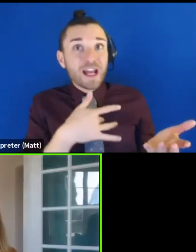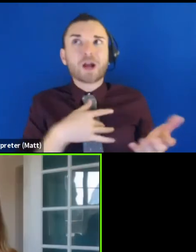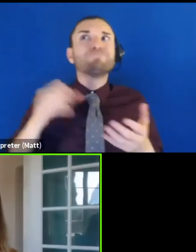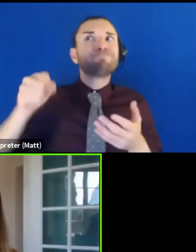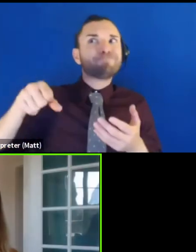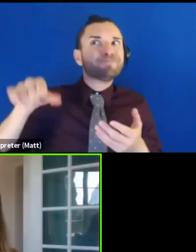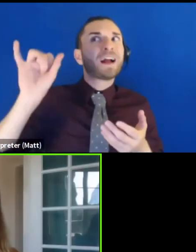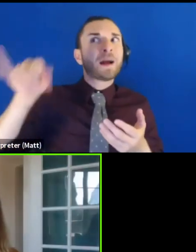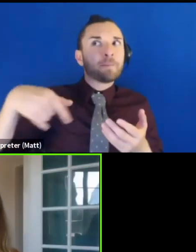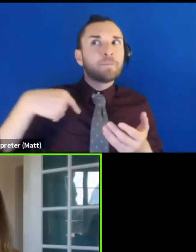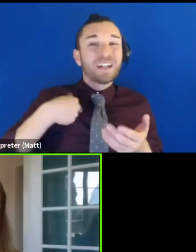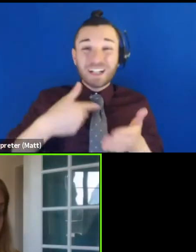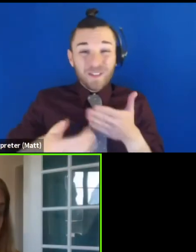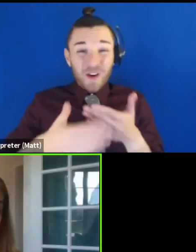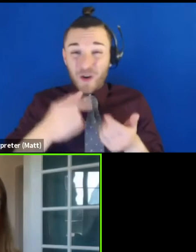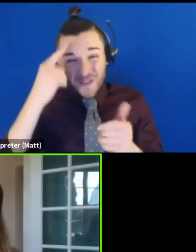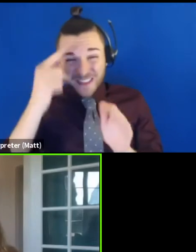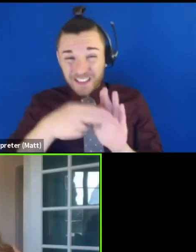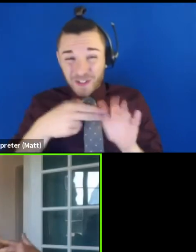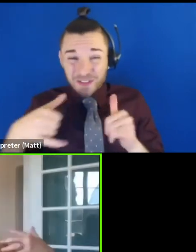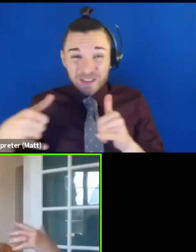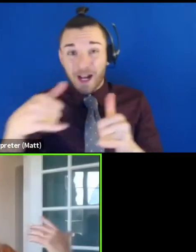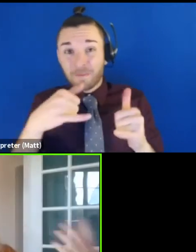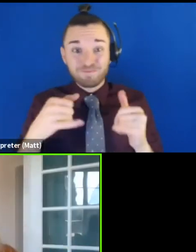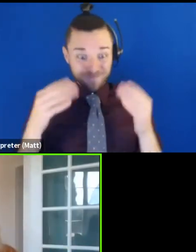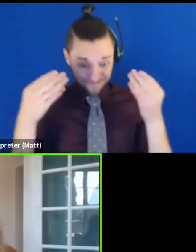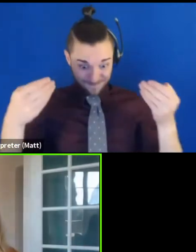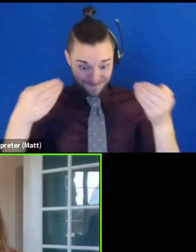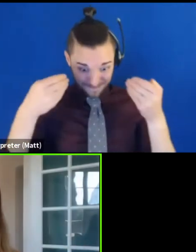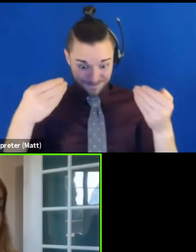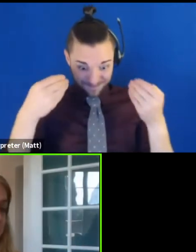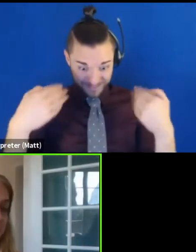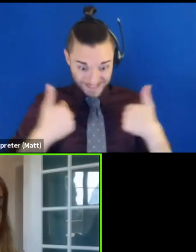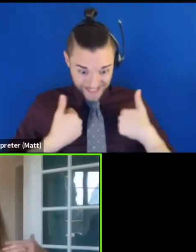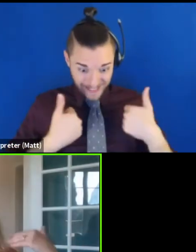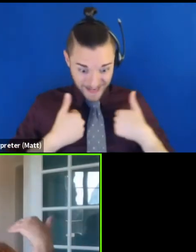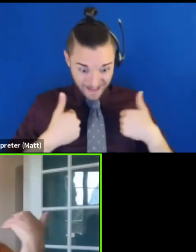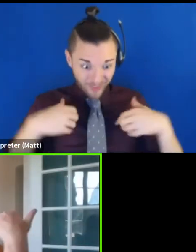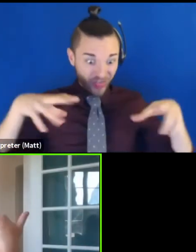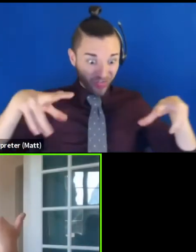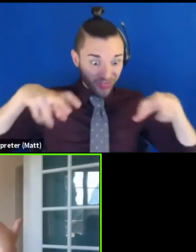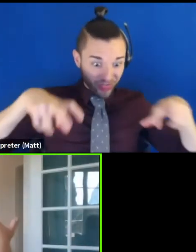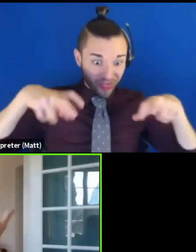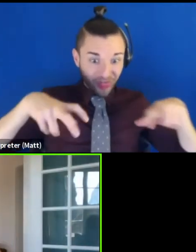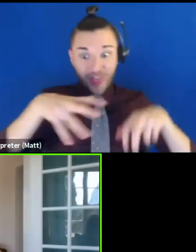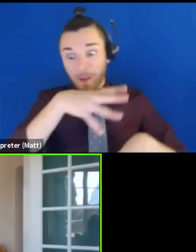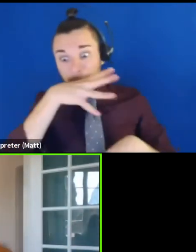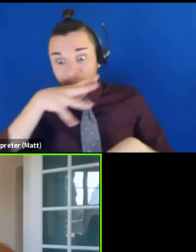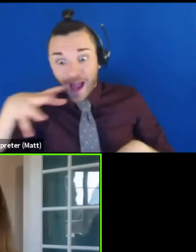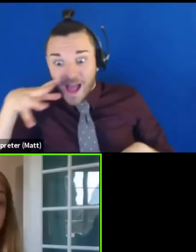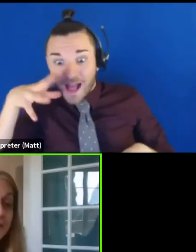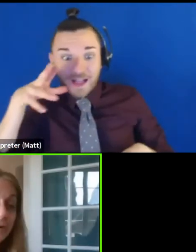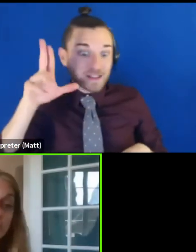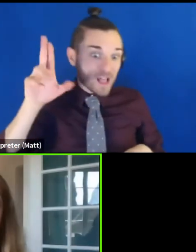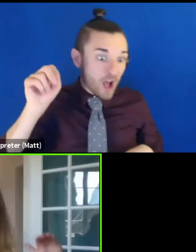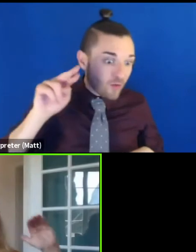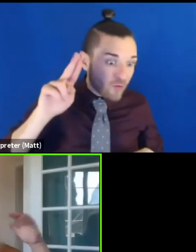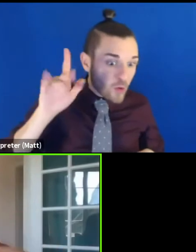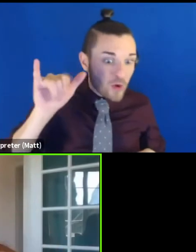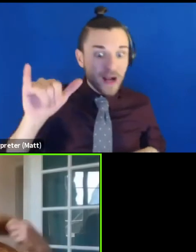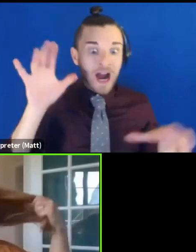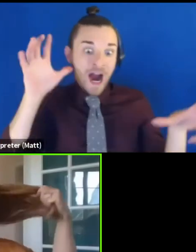are self-absorbed, you know, sometimes self-absorption, sometimes unruliness, sometimes messiness, sometimes outspokenness,